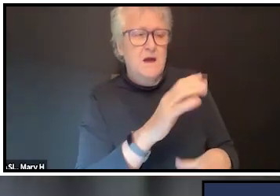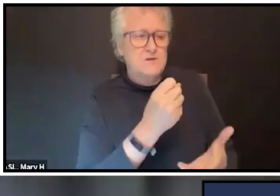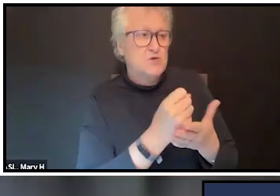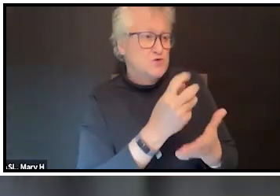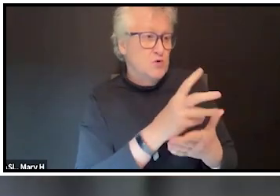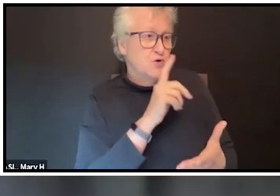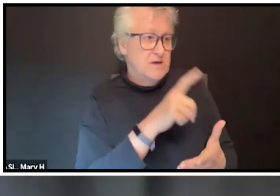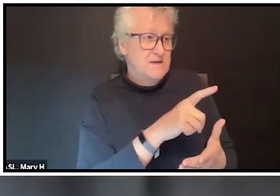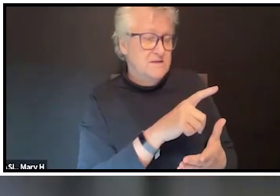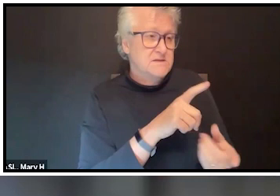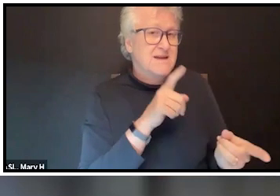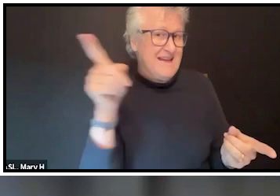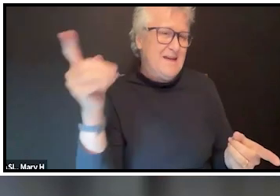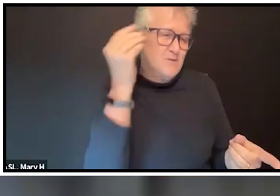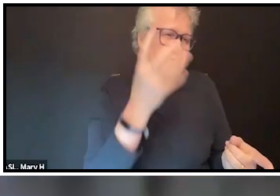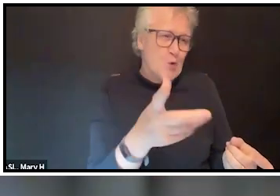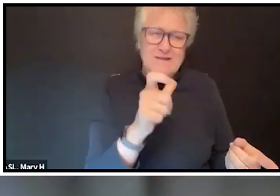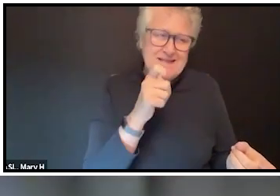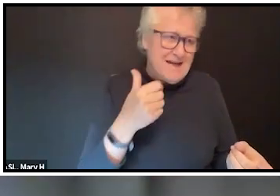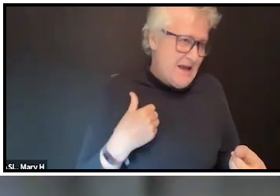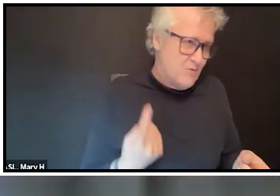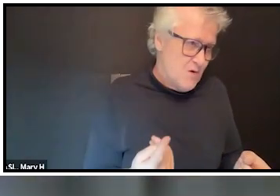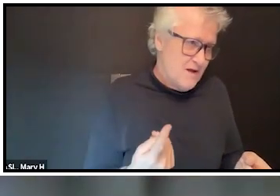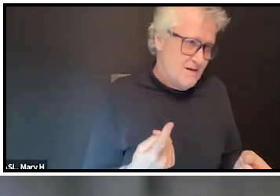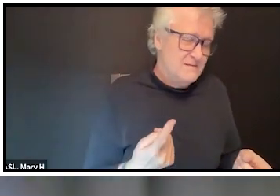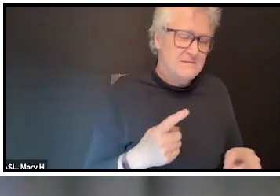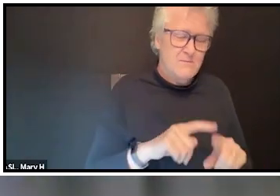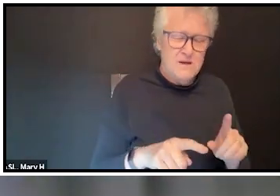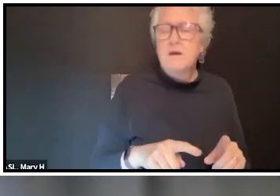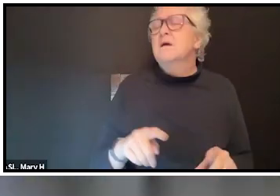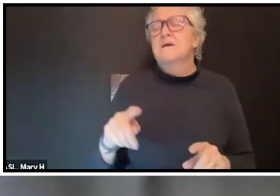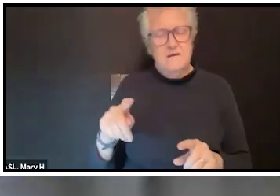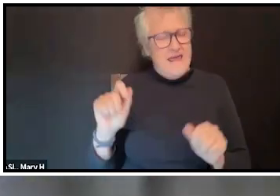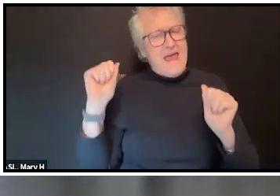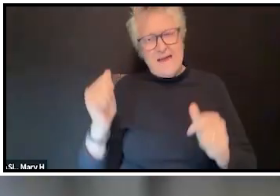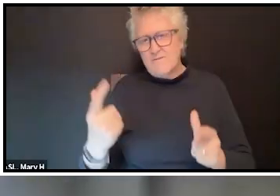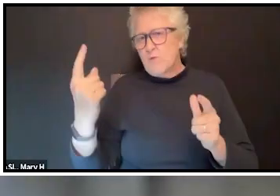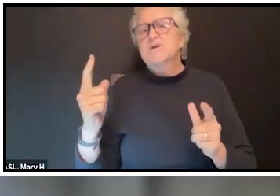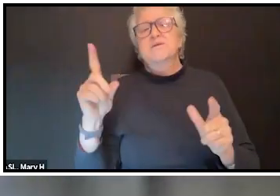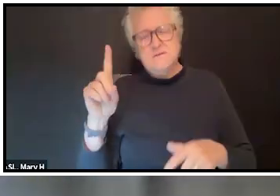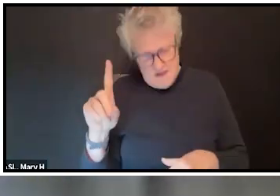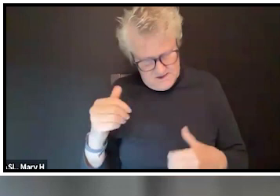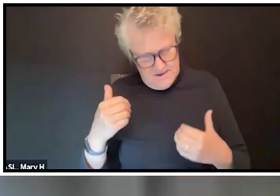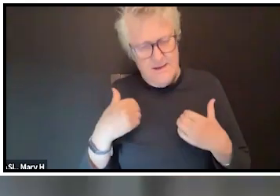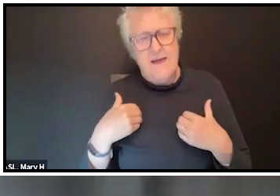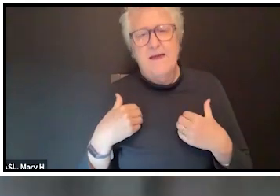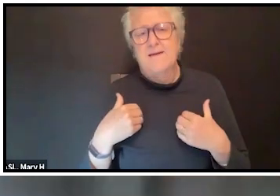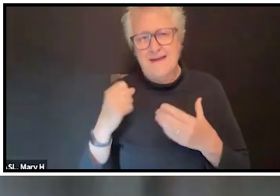Yes. Just Everyone in our misinformation. system does have a state social caseworker. They do. So